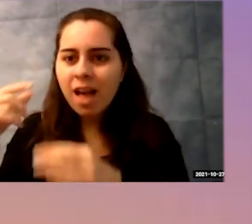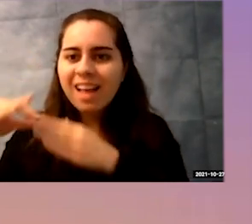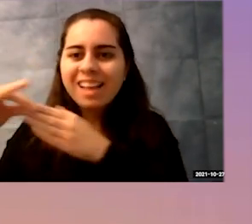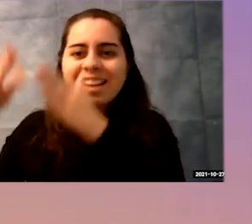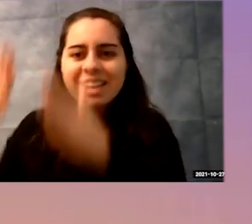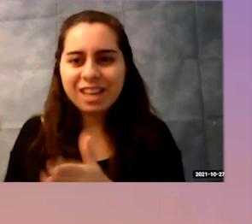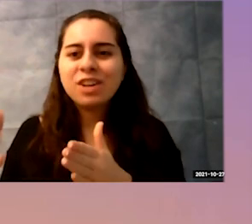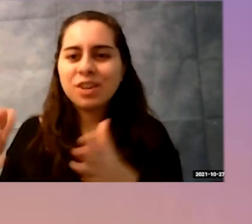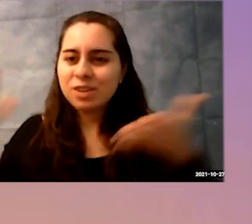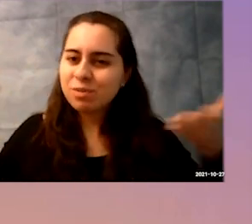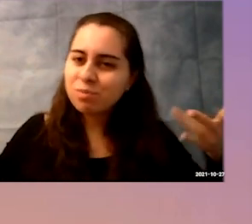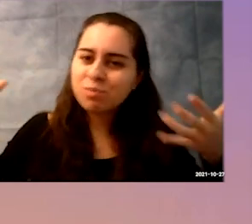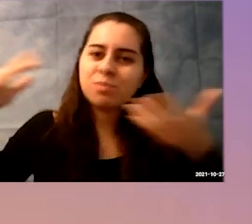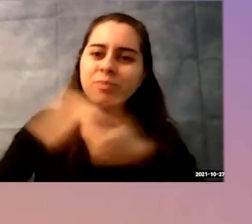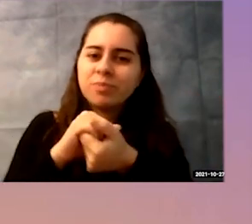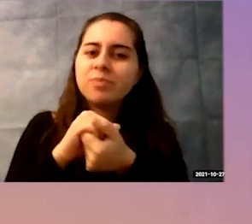that contrast to